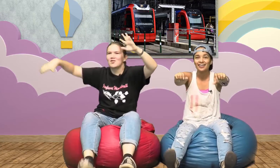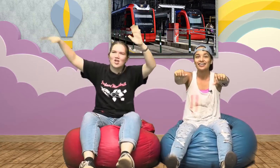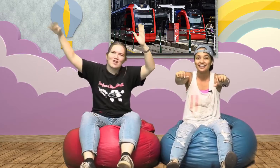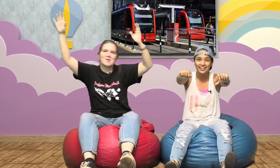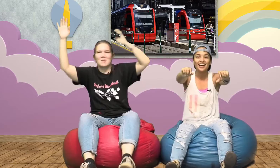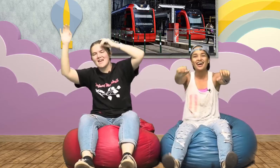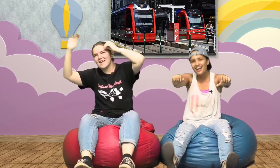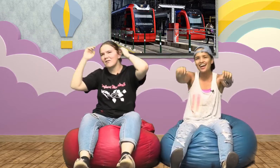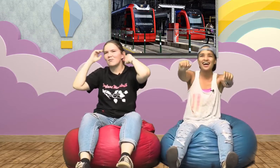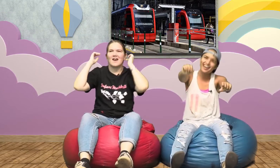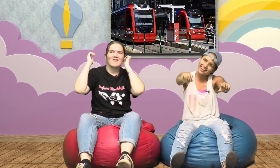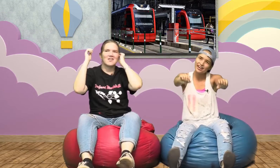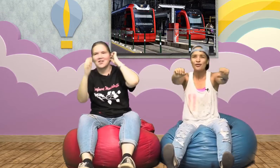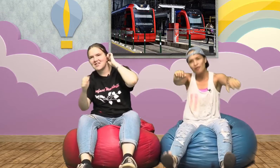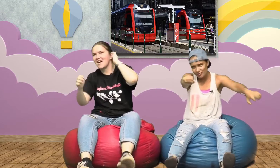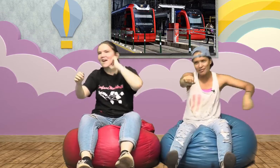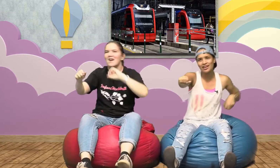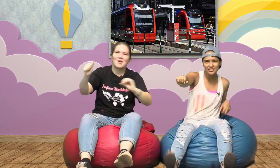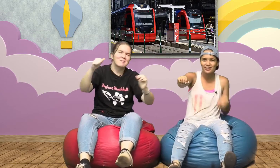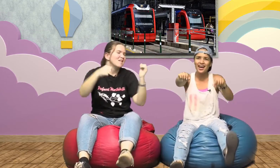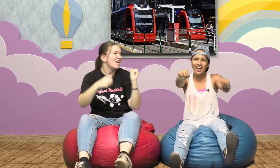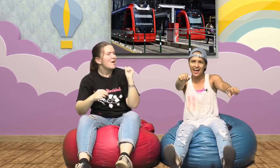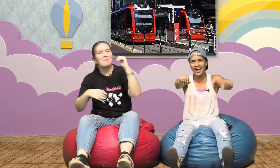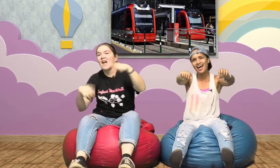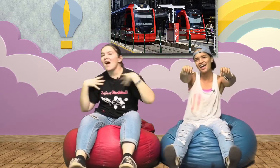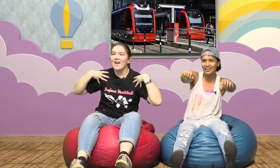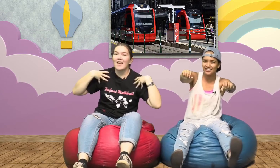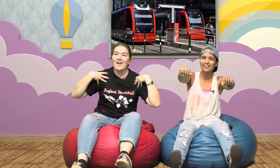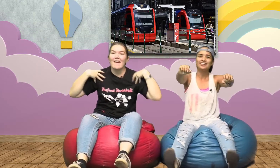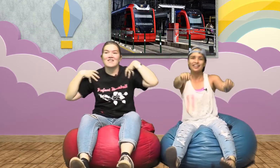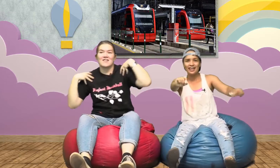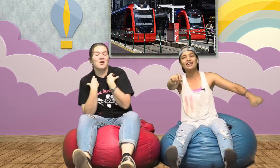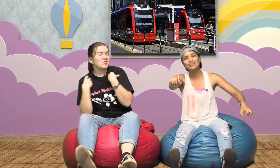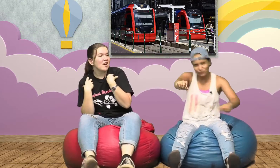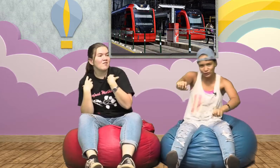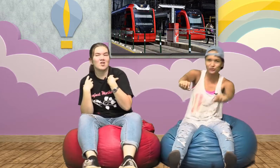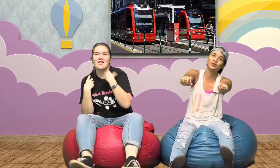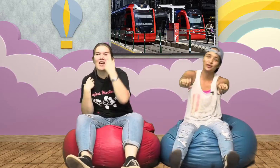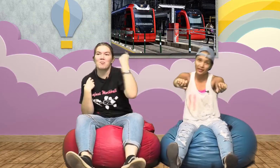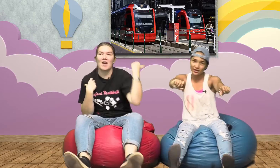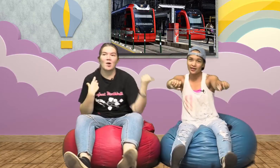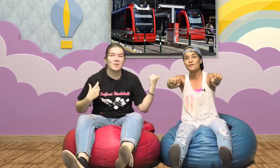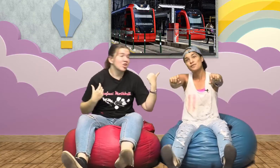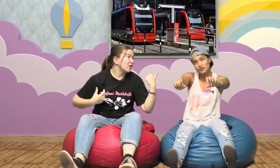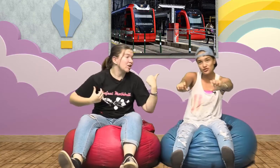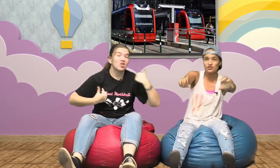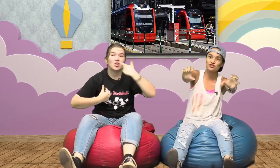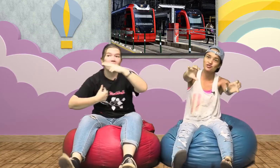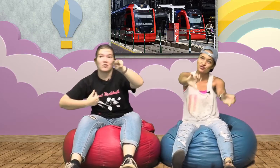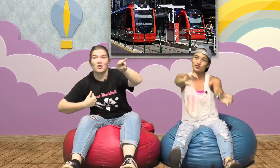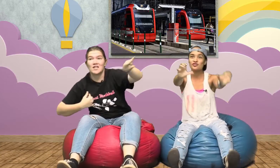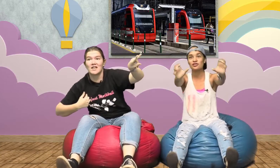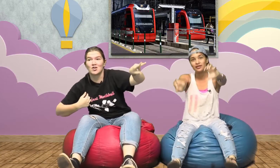Sugar is playing, and we're having a good time. But I, as the co-driver, am helping